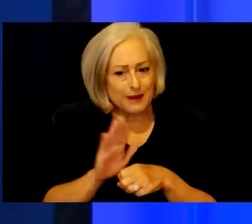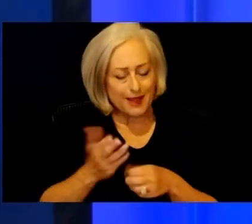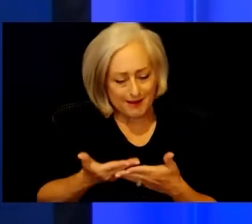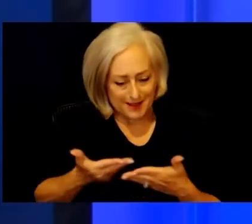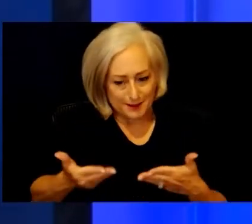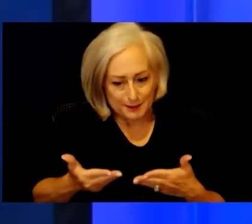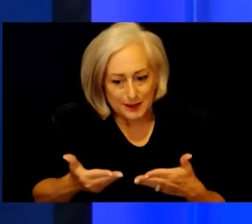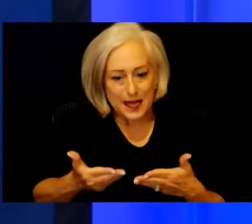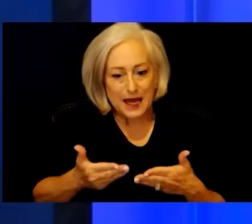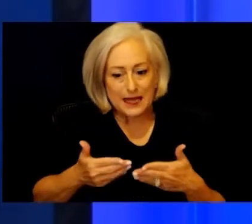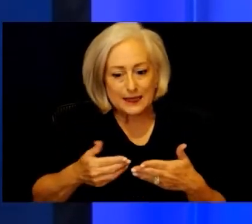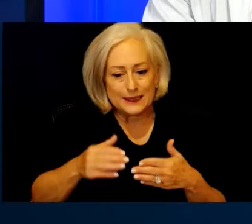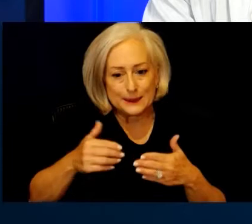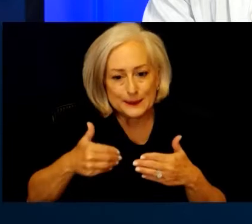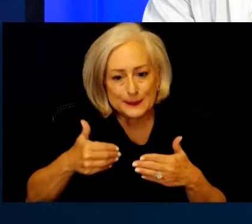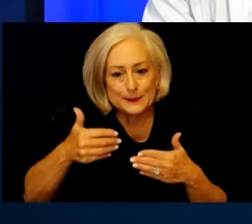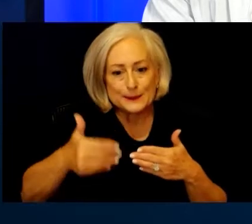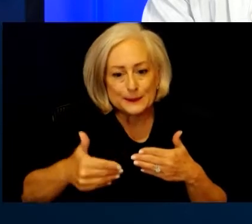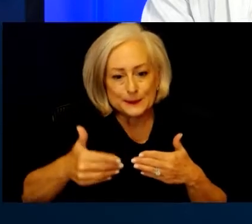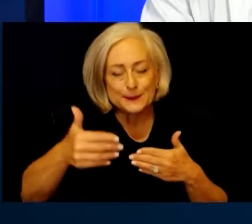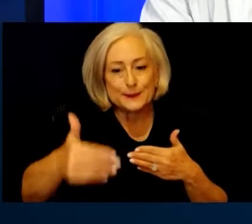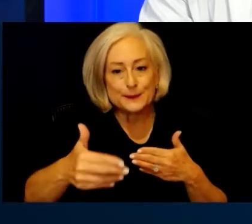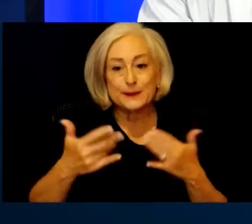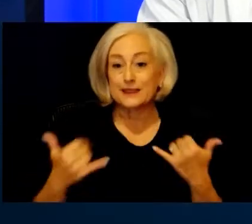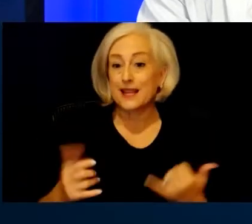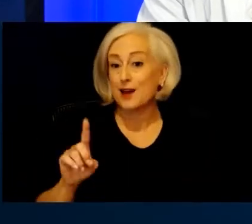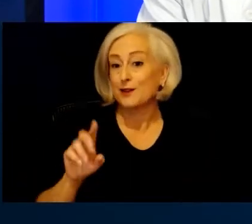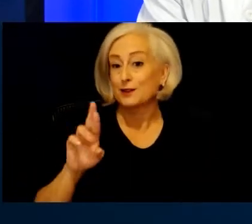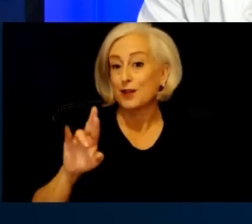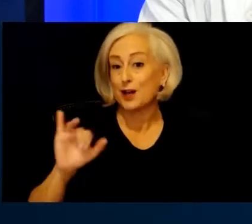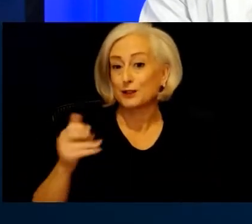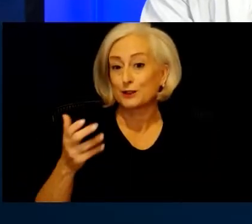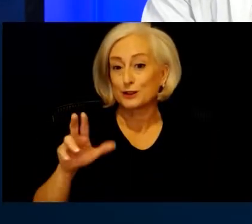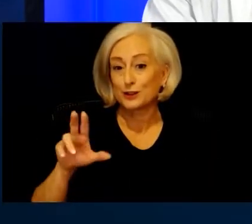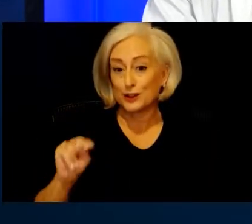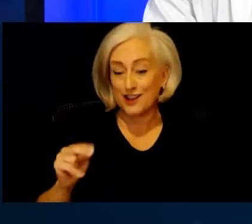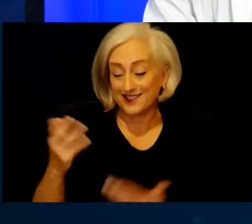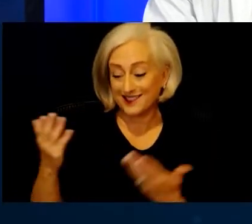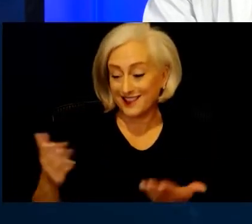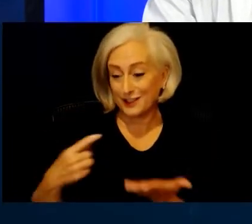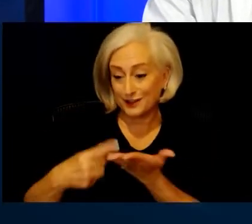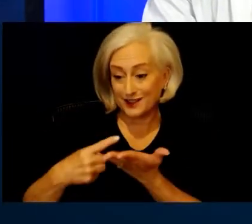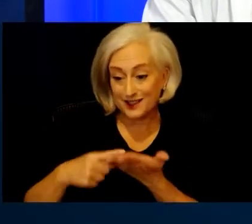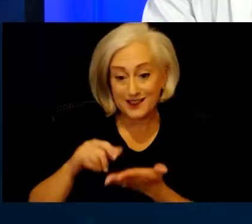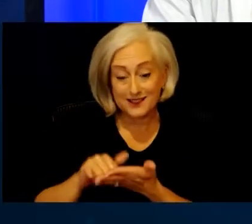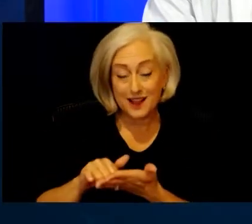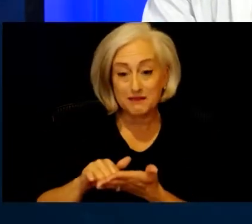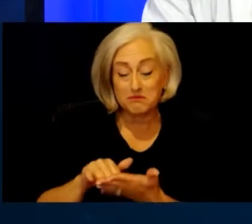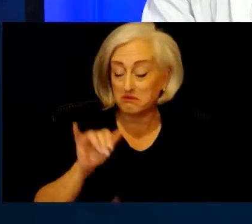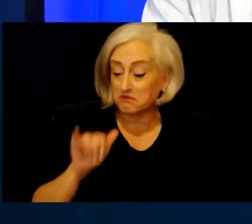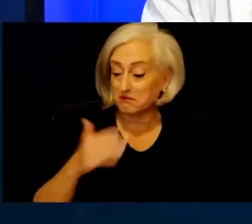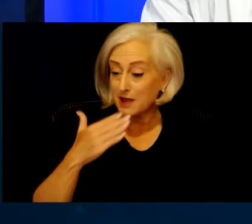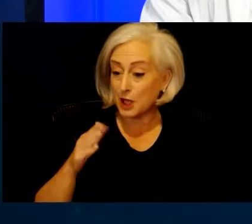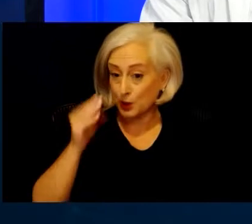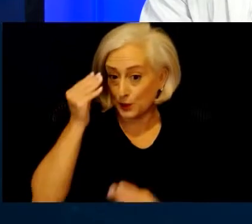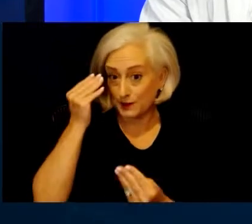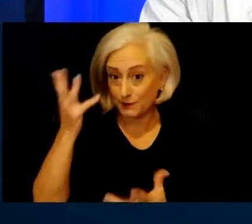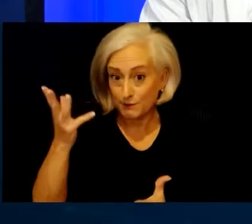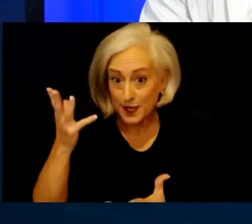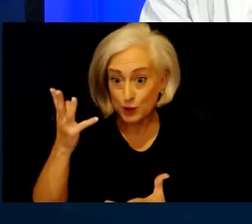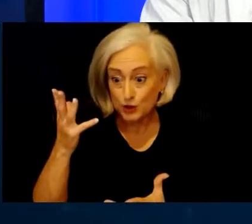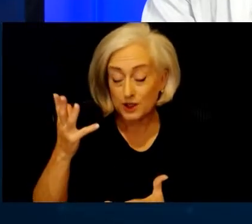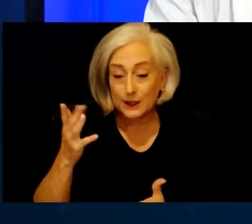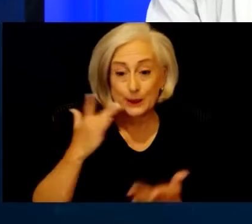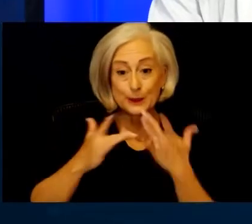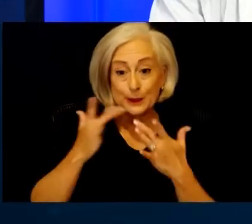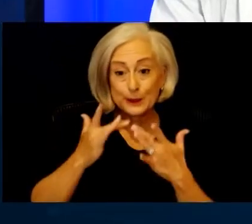health system, joins us now to talk about that. So that's good news that the contrast dye shortage will soon be over. What is the timetable